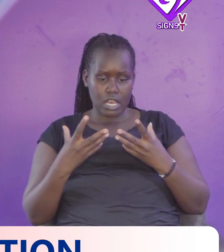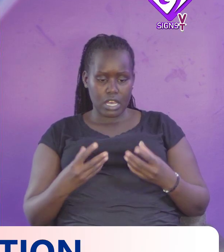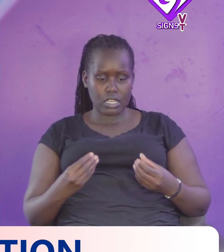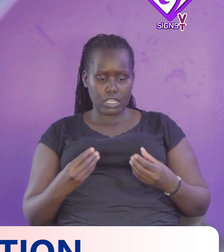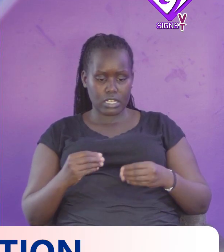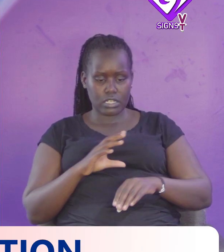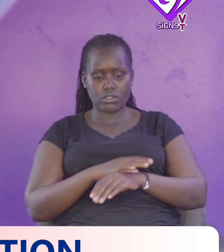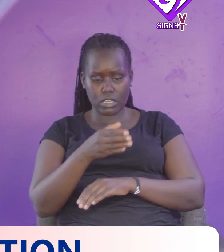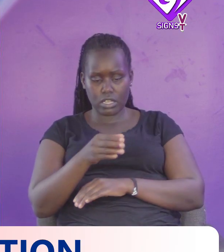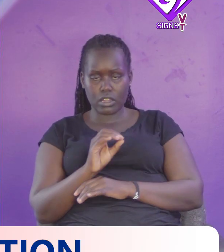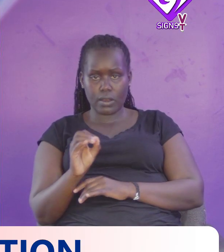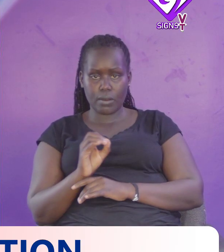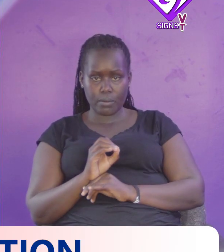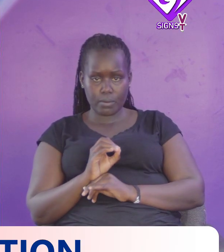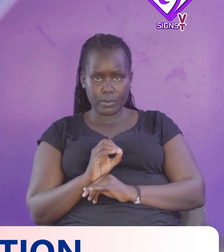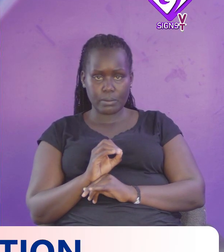get there.